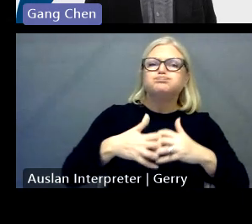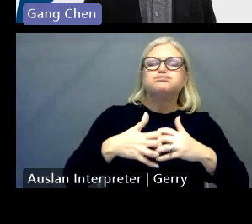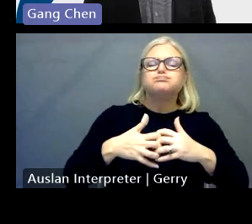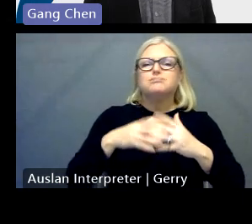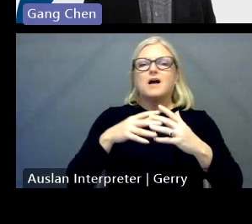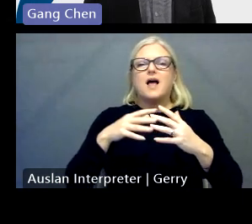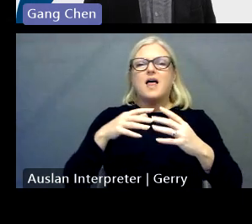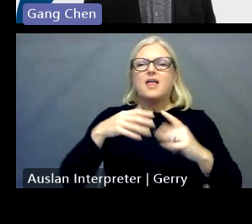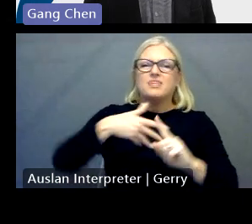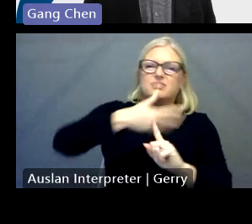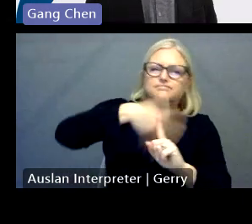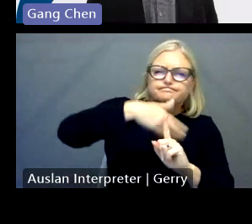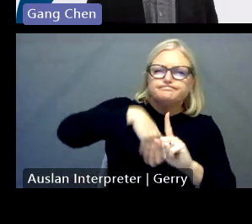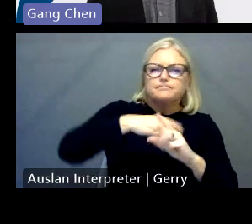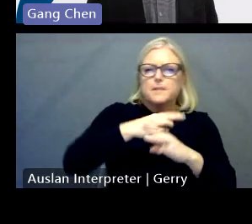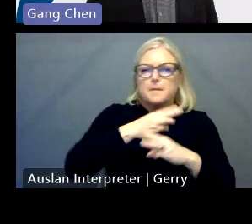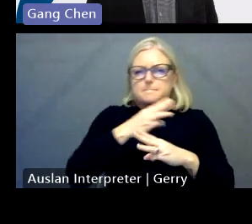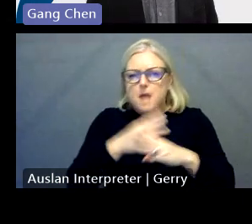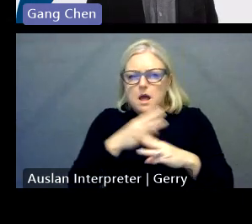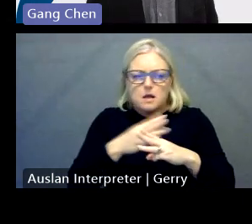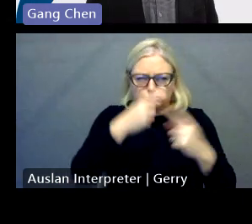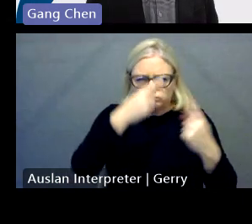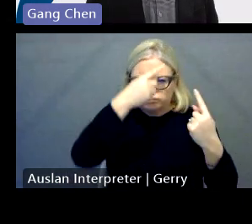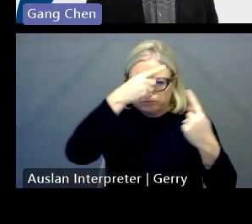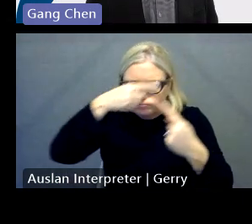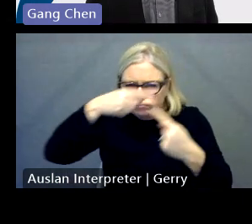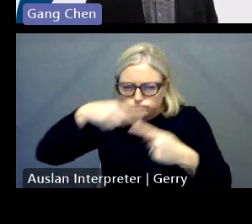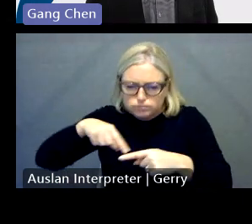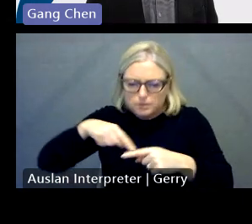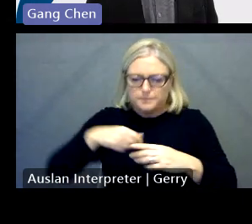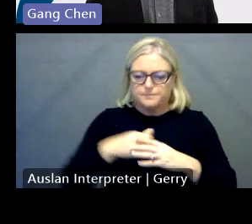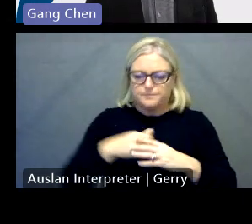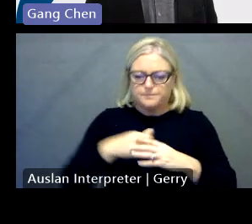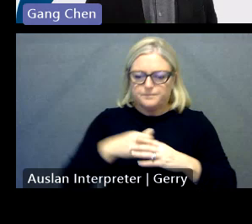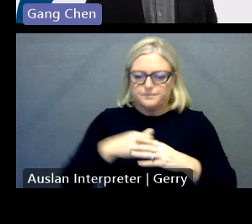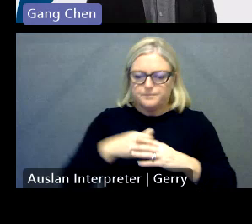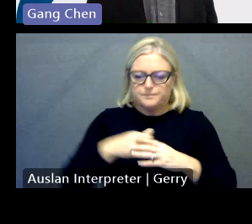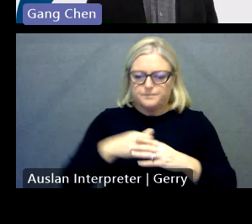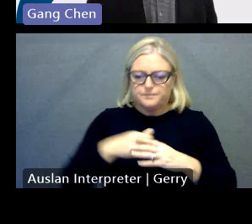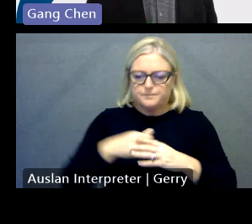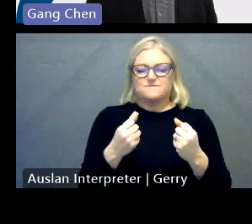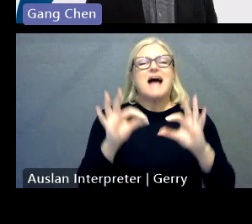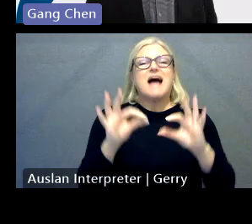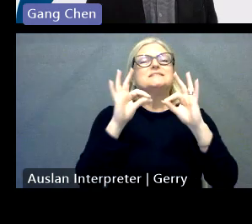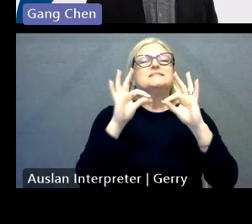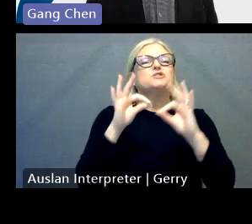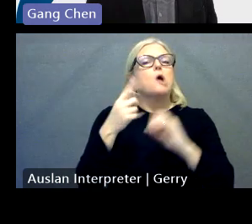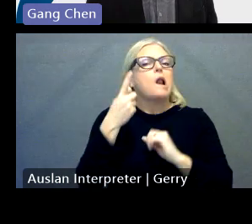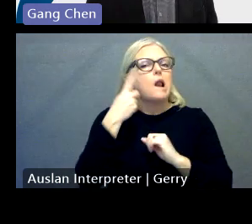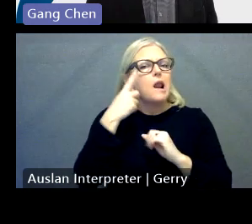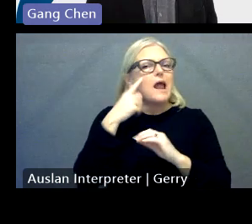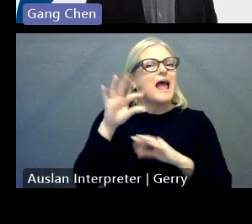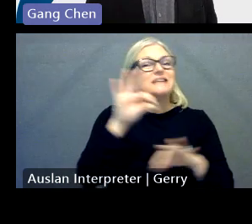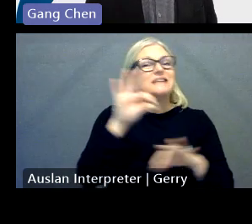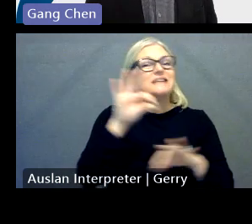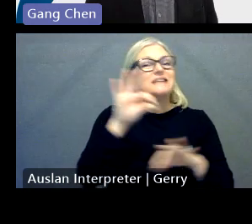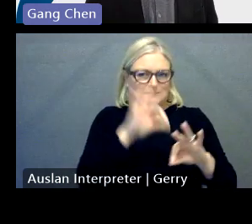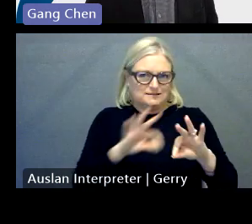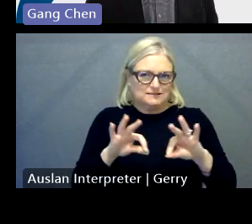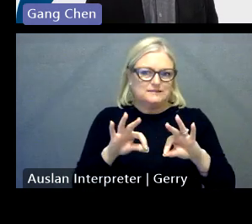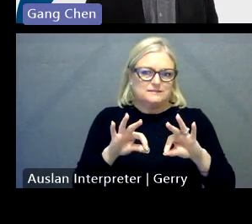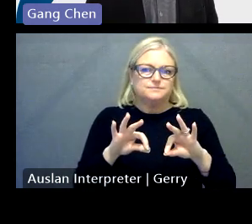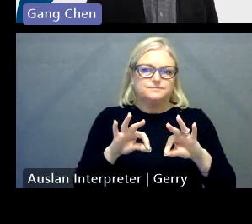which we used a method called discrete choice experiment, which has been quite widely used in health